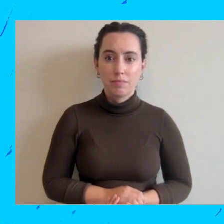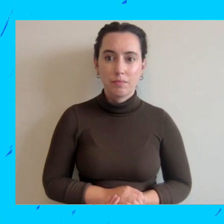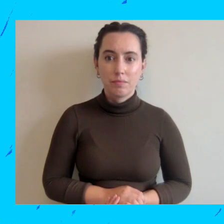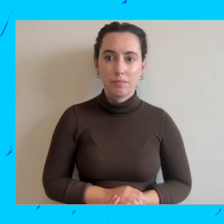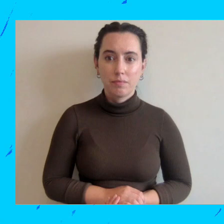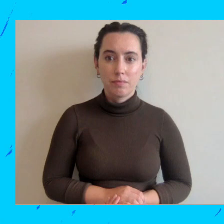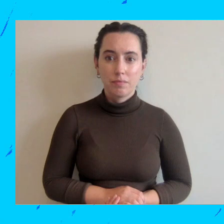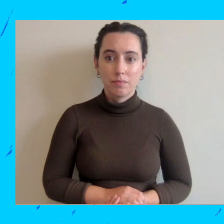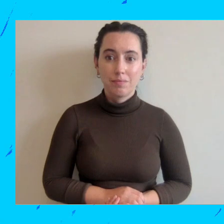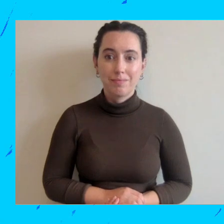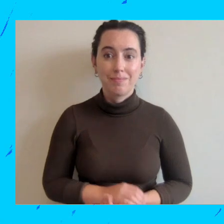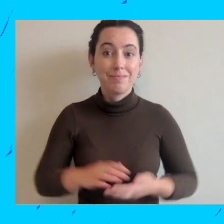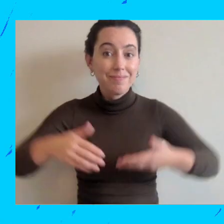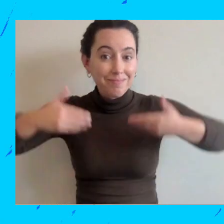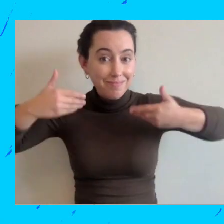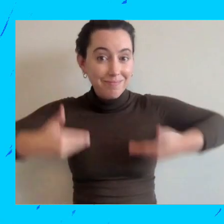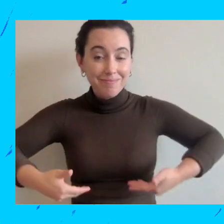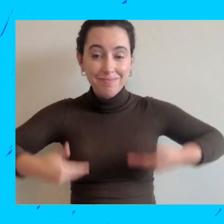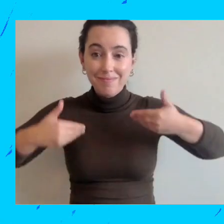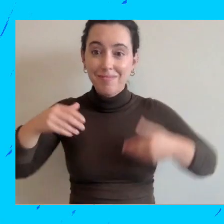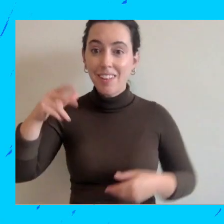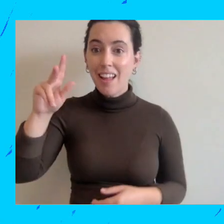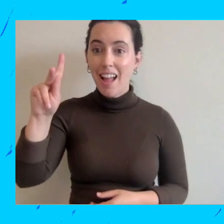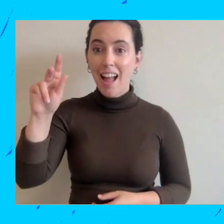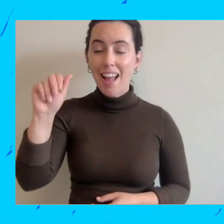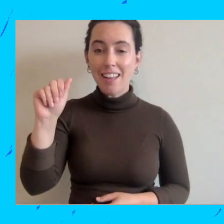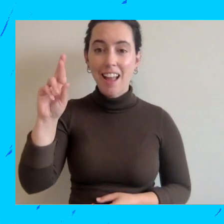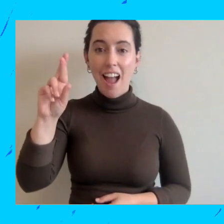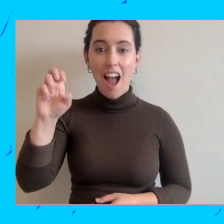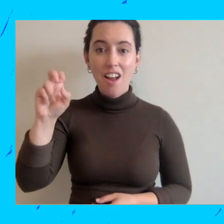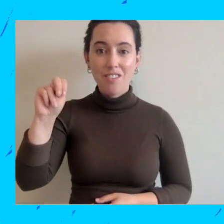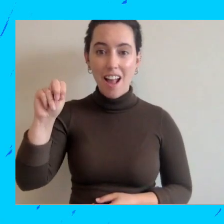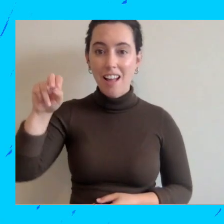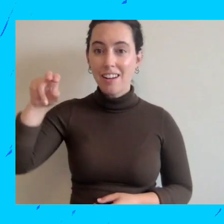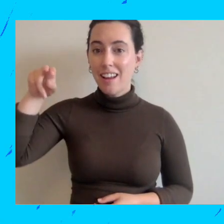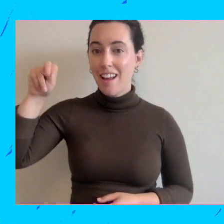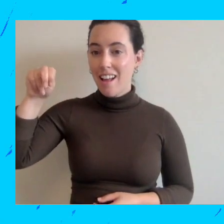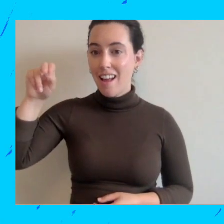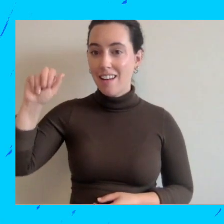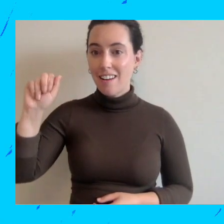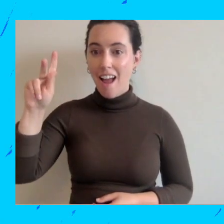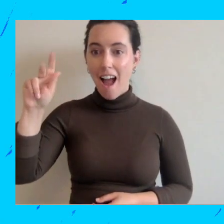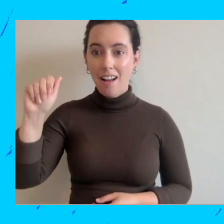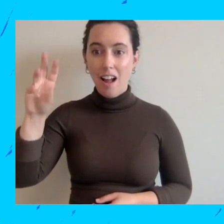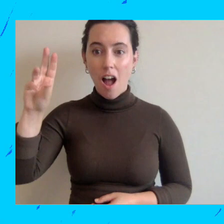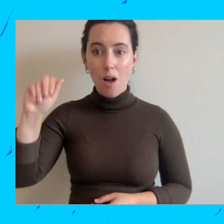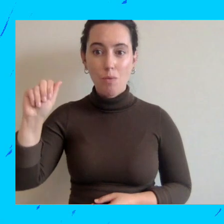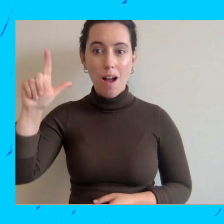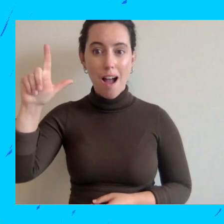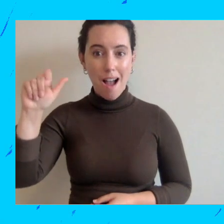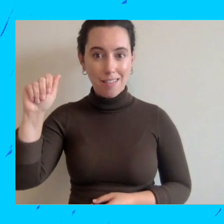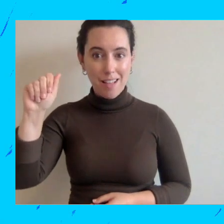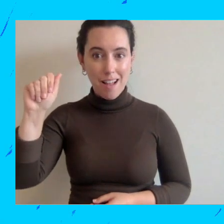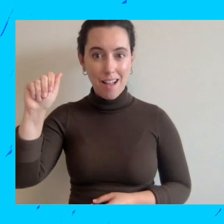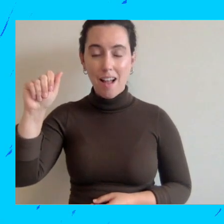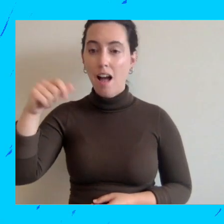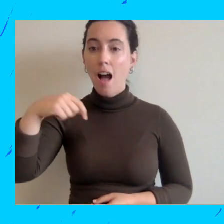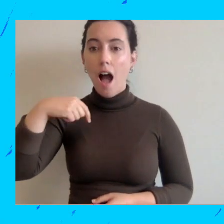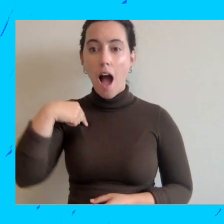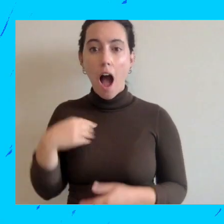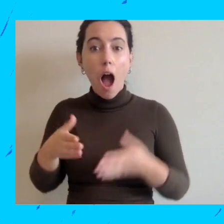My name is Karen Nakawala. I'm from Zambia and I was born in a town called